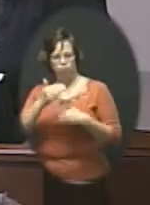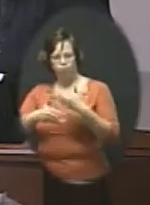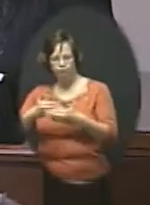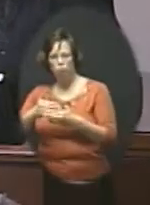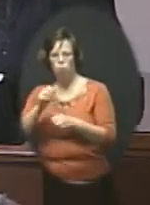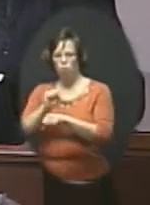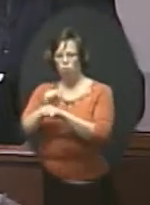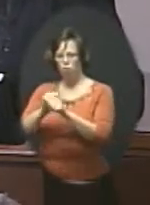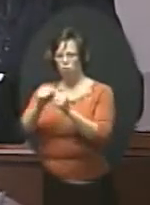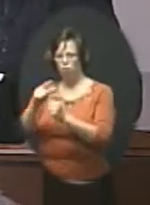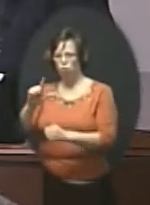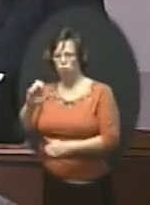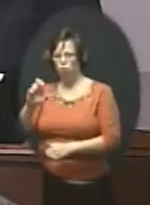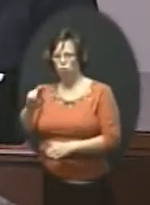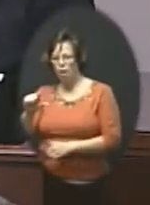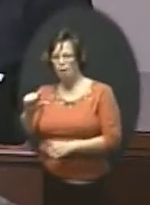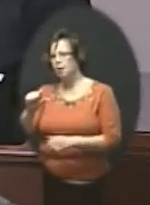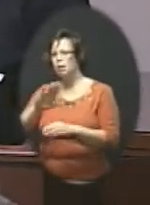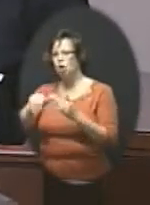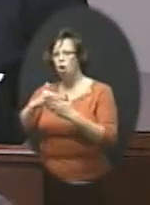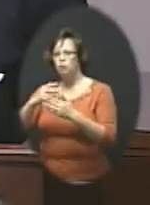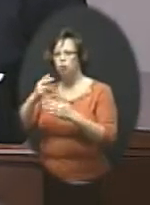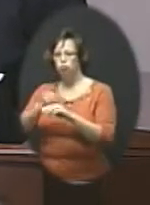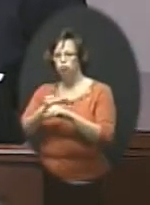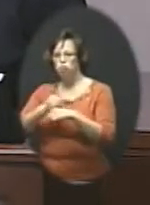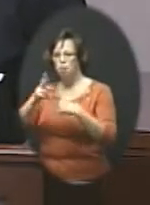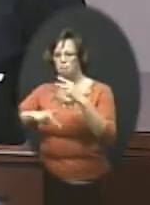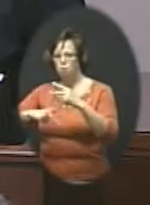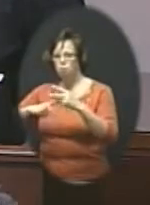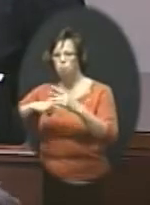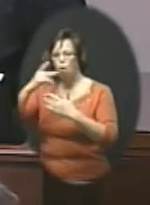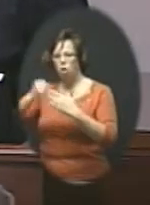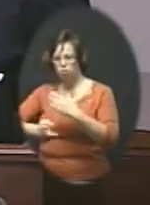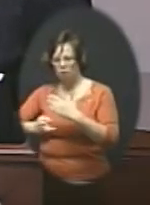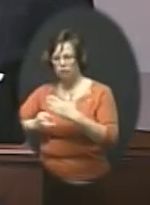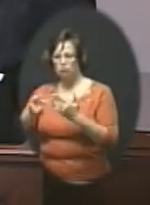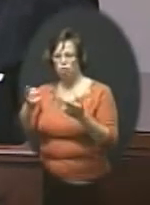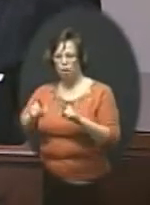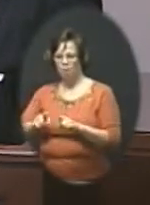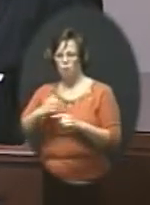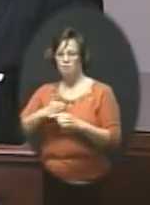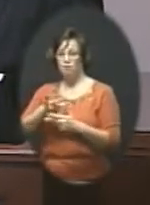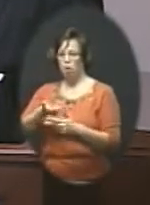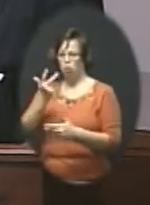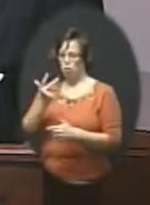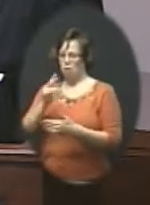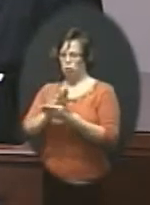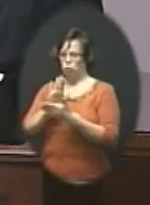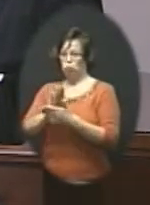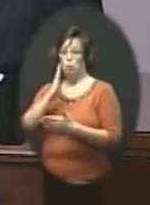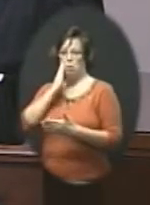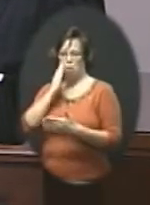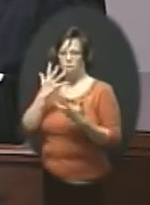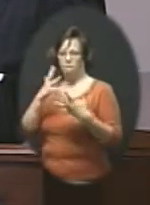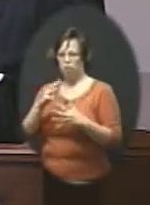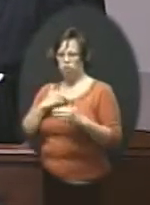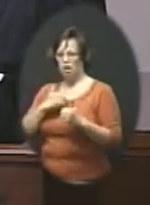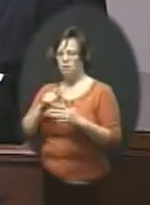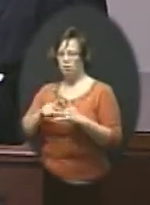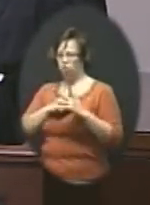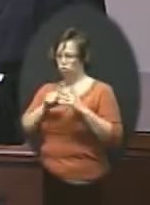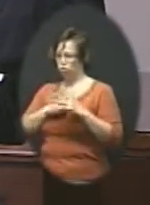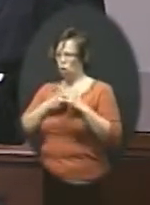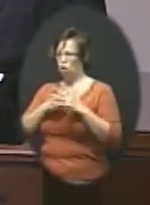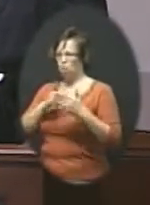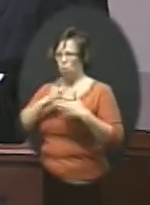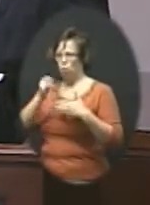Greg Thomason and with all the construction projects that are going on. We've got three schools that we know. We've already had the pilots in. We've already